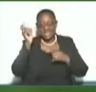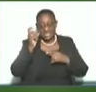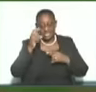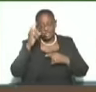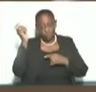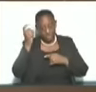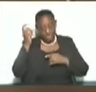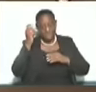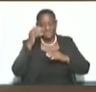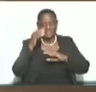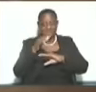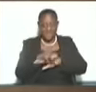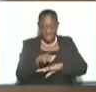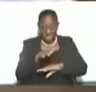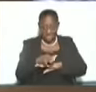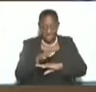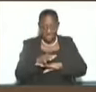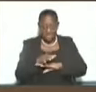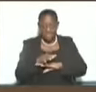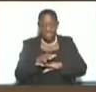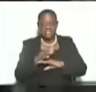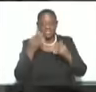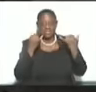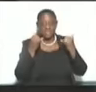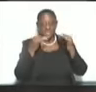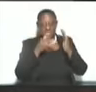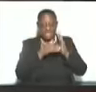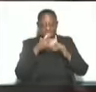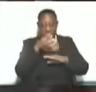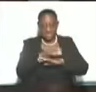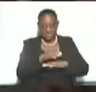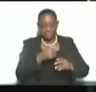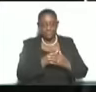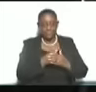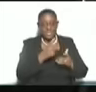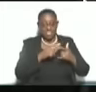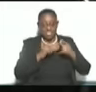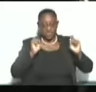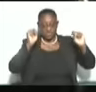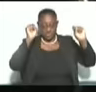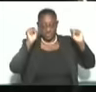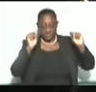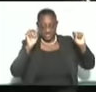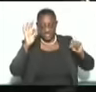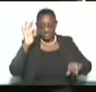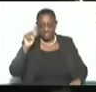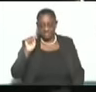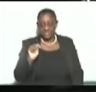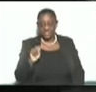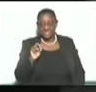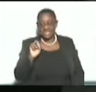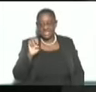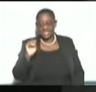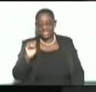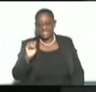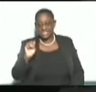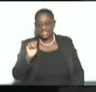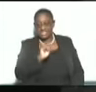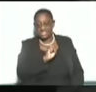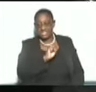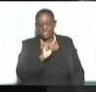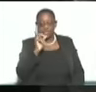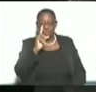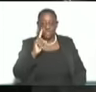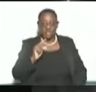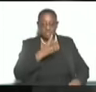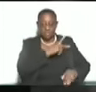evening. The two teams squaring off again tonight. Empire Fitness Gym and the Fitness Connection teaming up to host a